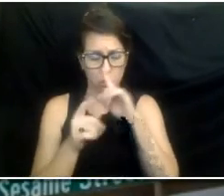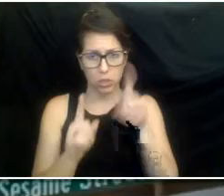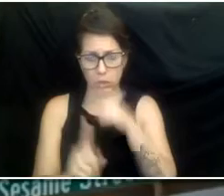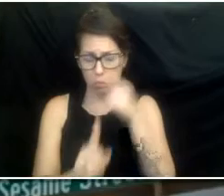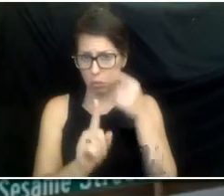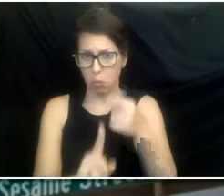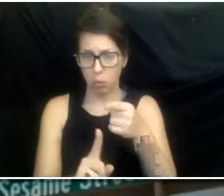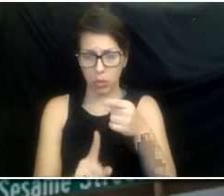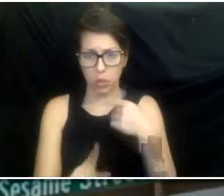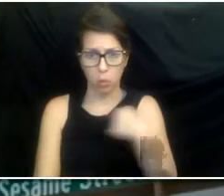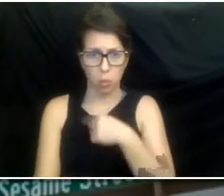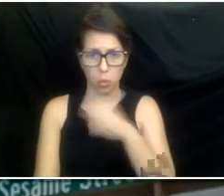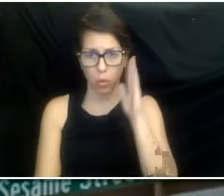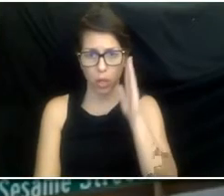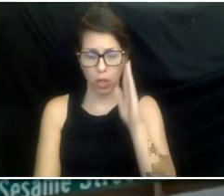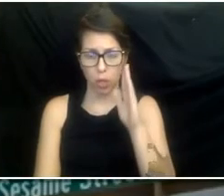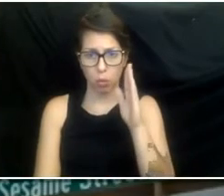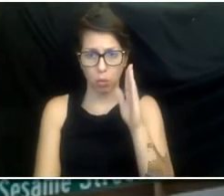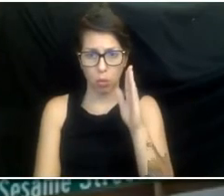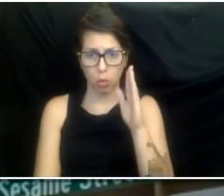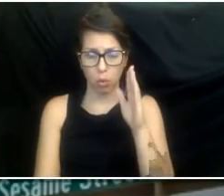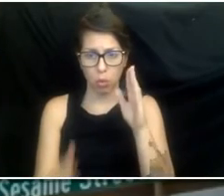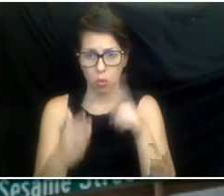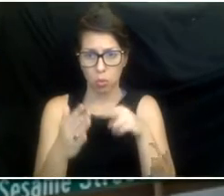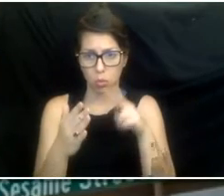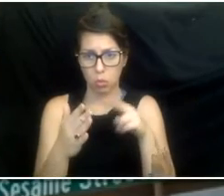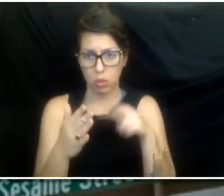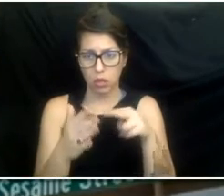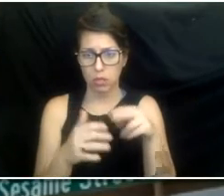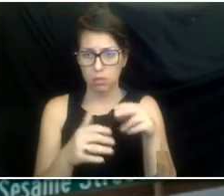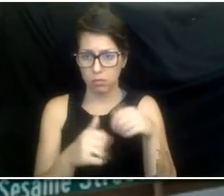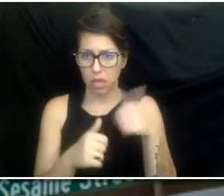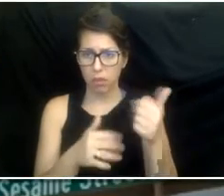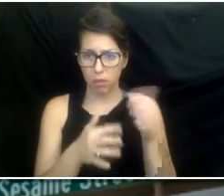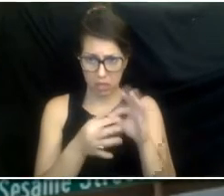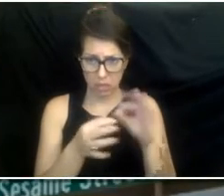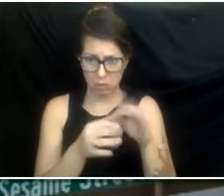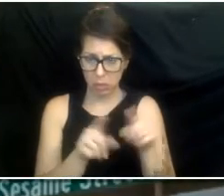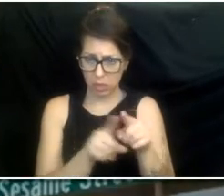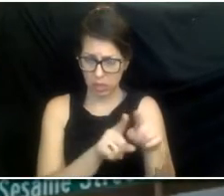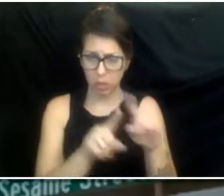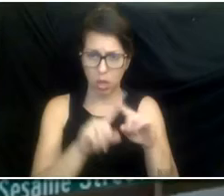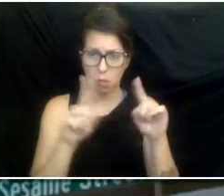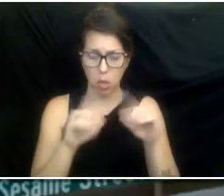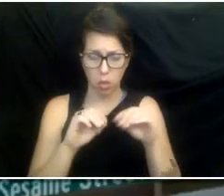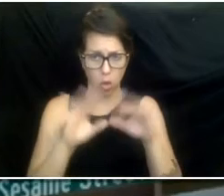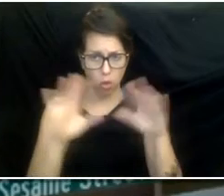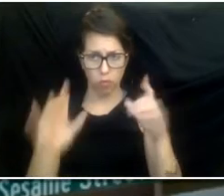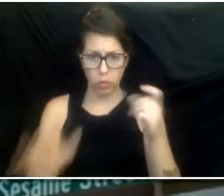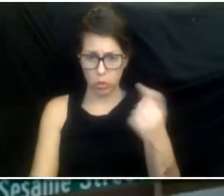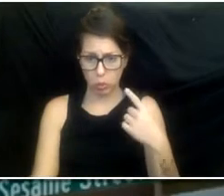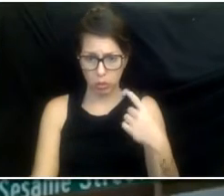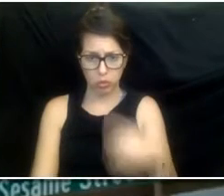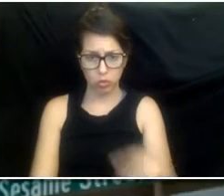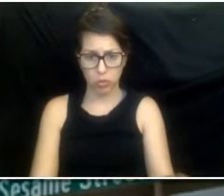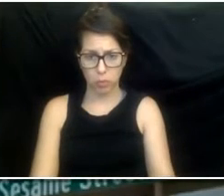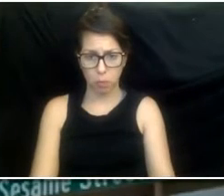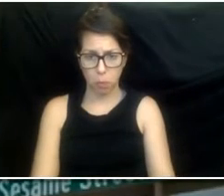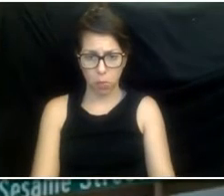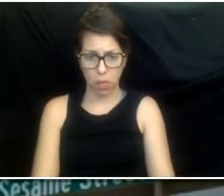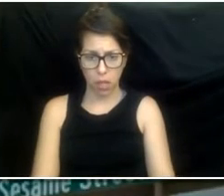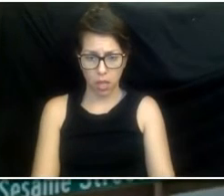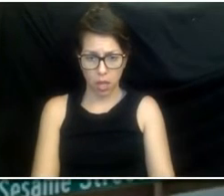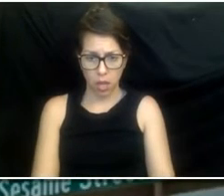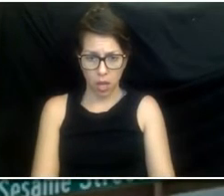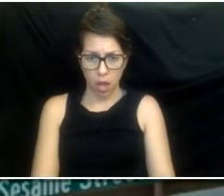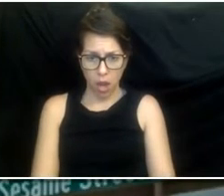interaction do you think it would be worthwhile um for us to communicate the date at time